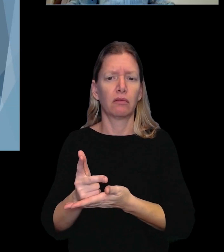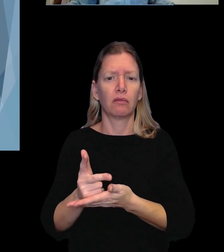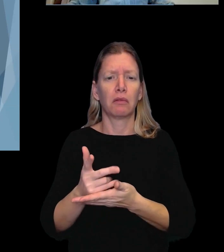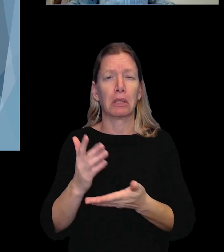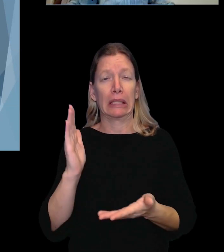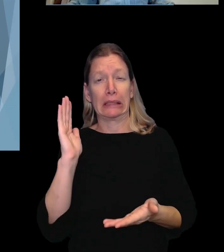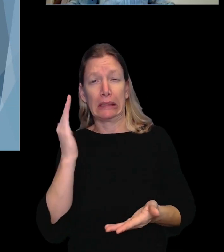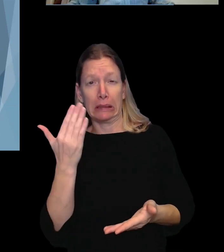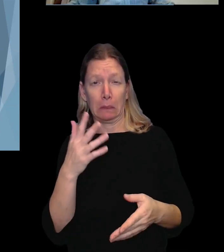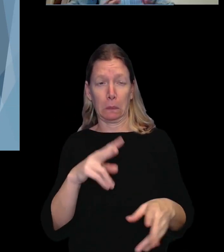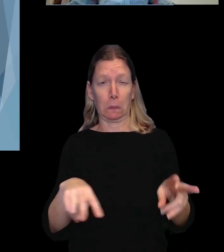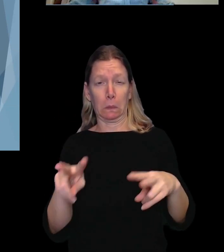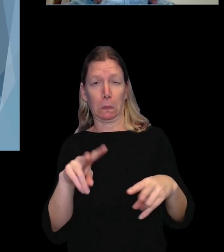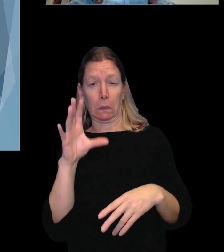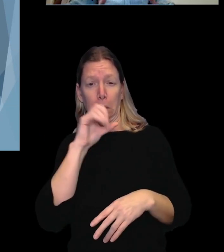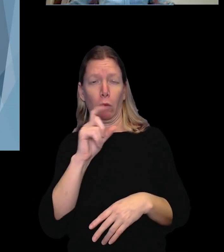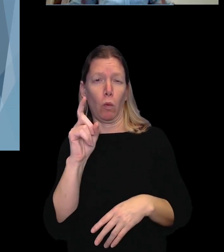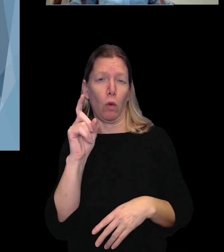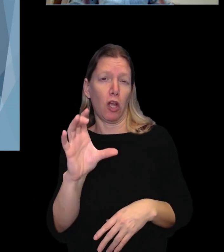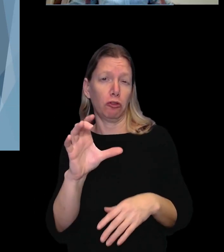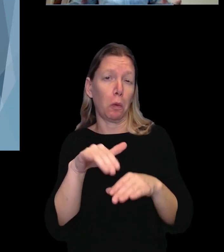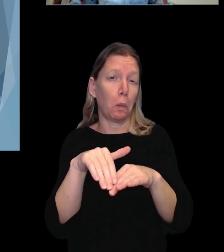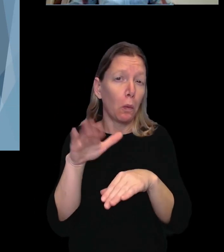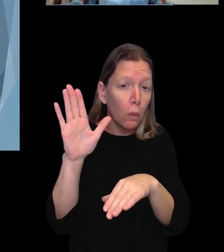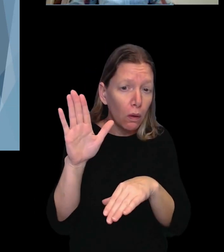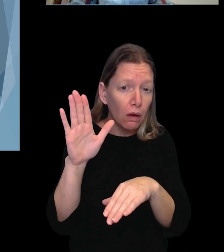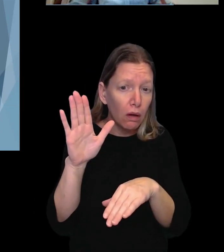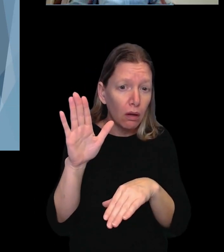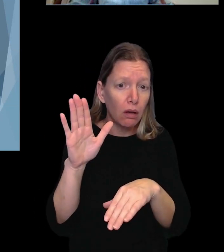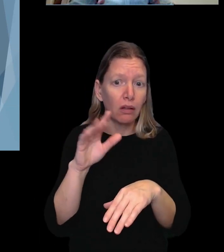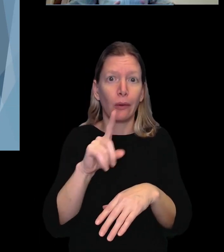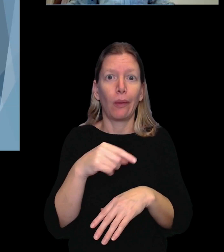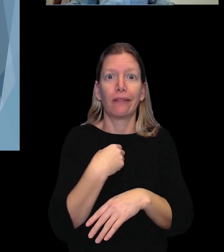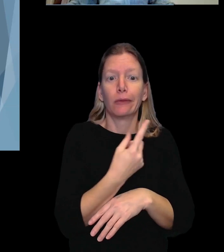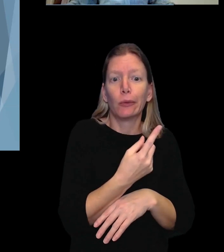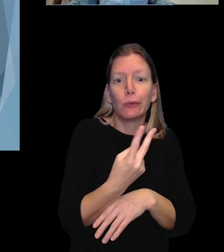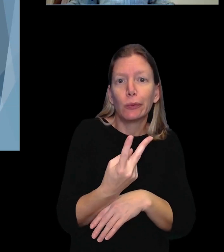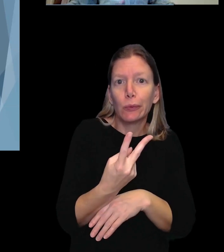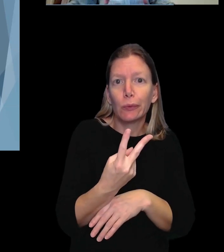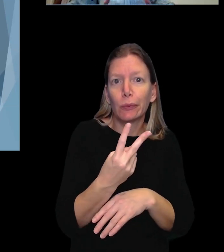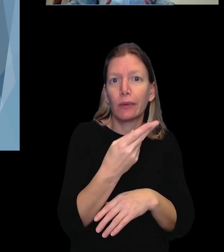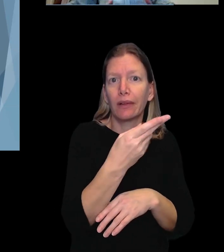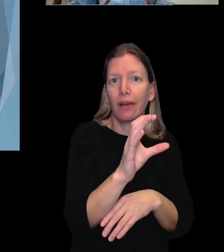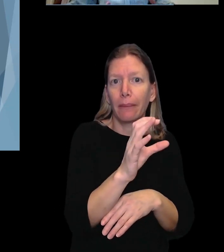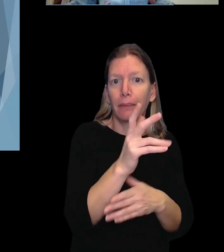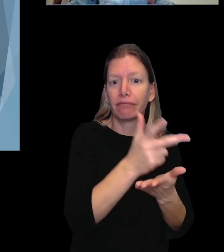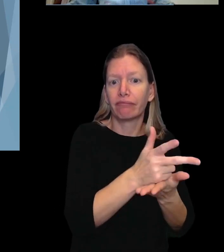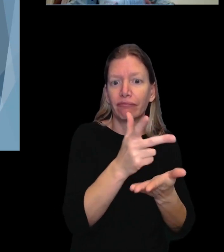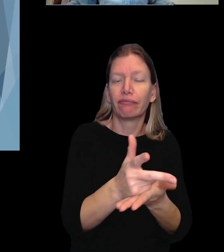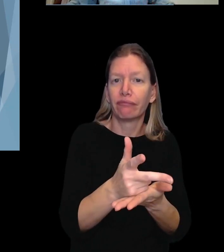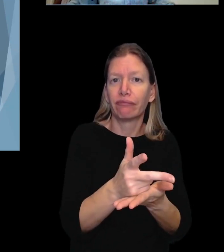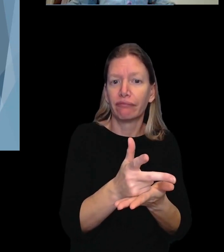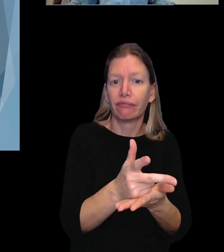lot that appears to have 100 or more spaces in it, and there is only 1 or